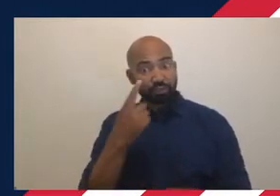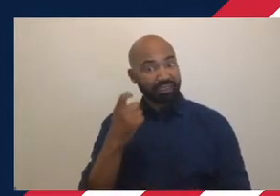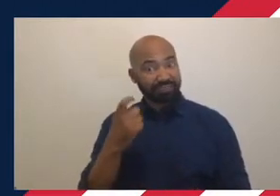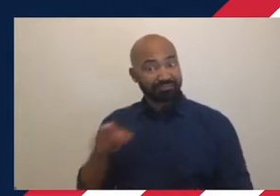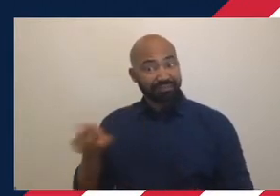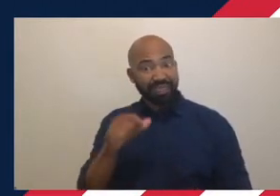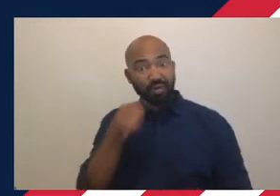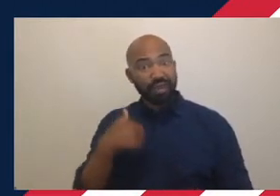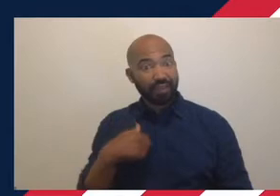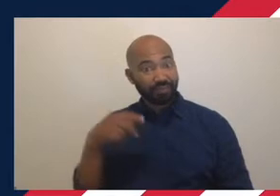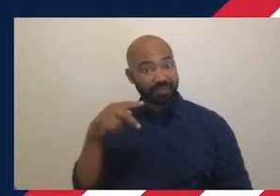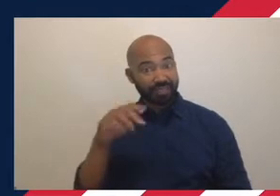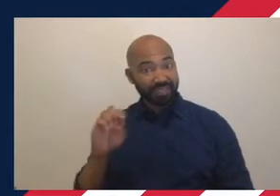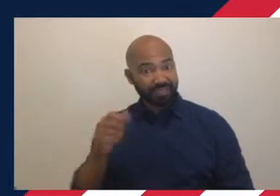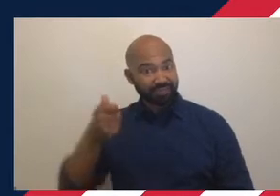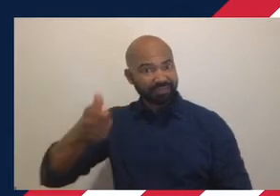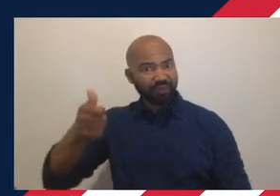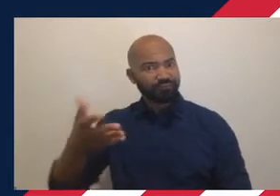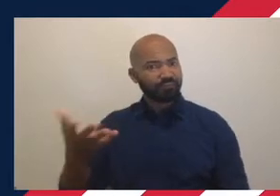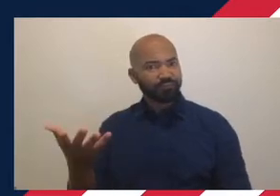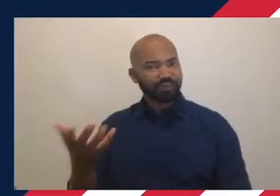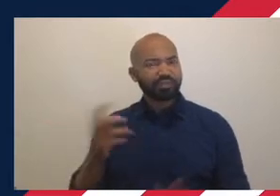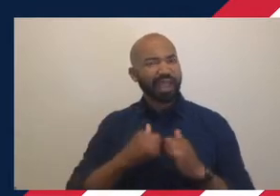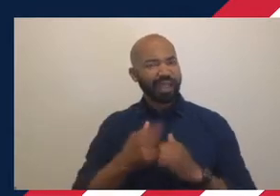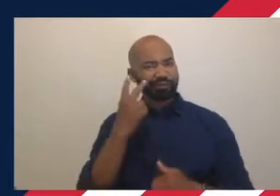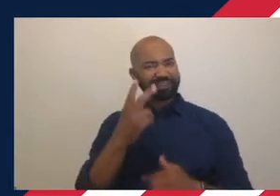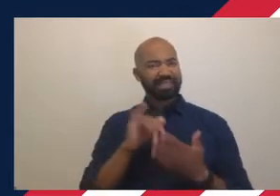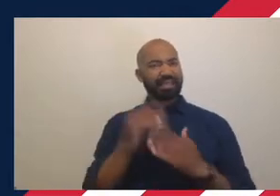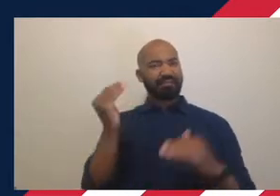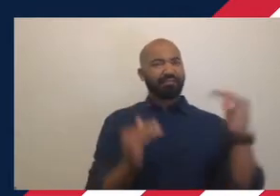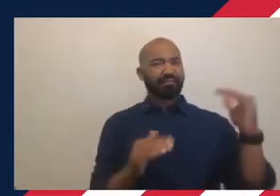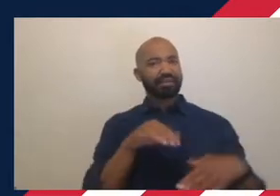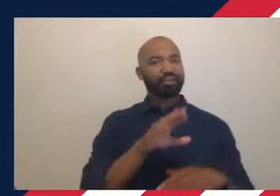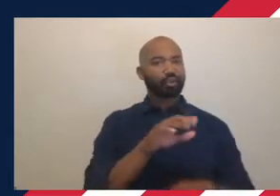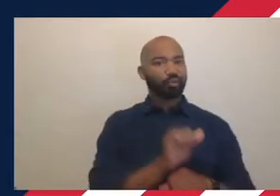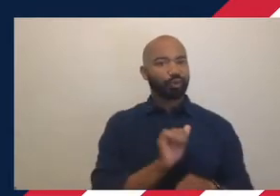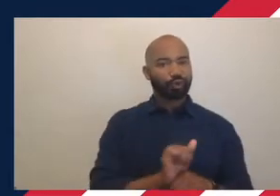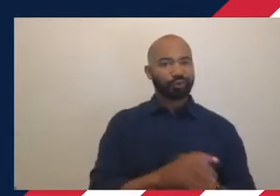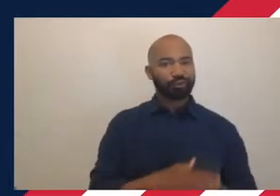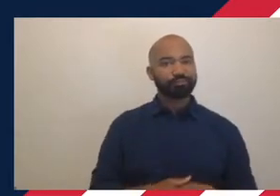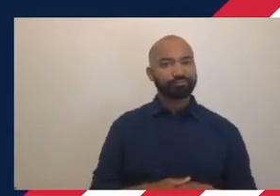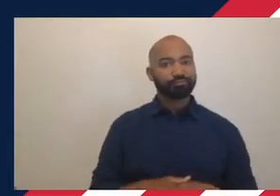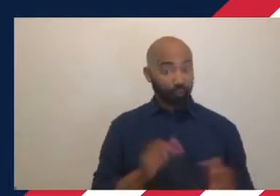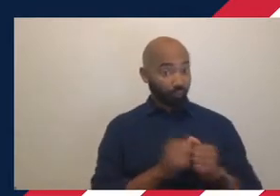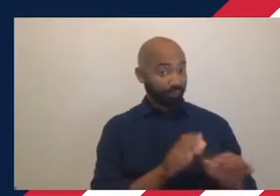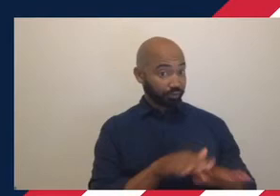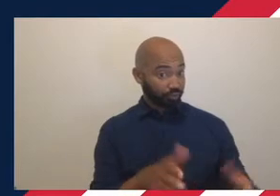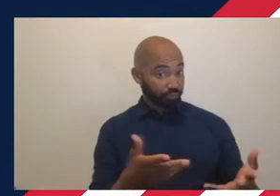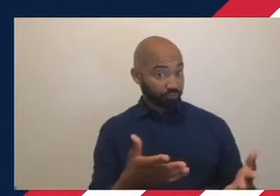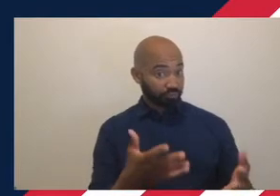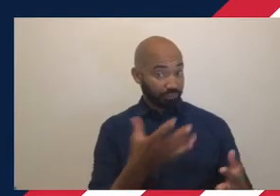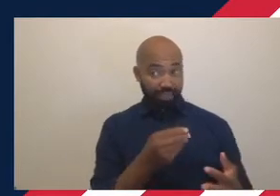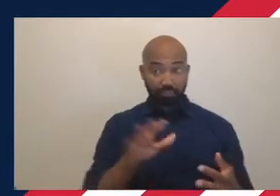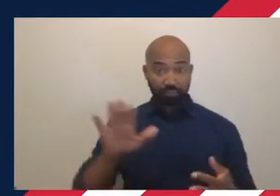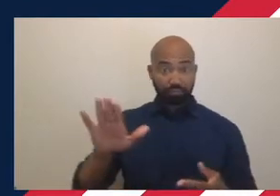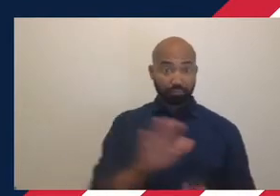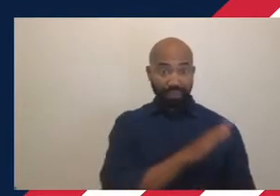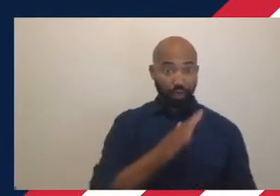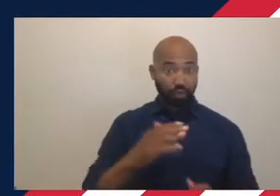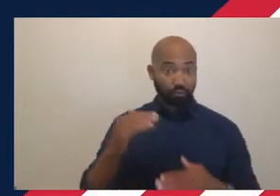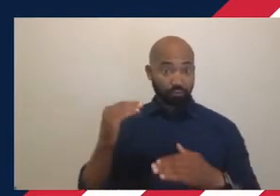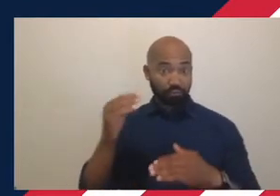And so how do you see these inequities in your work with the children and their parents? Yeah,